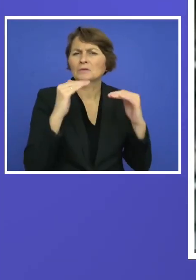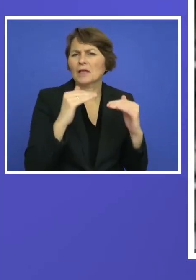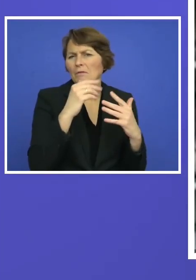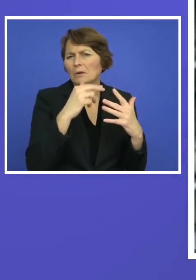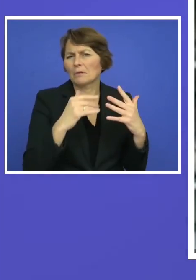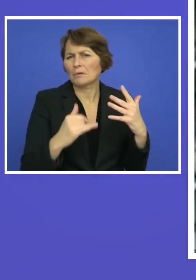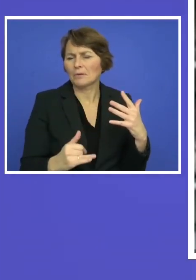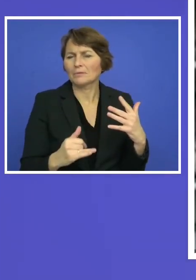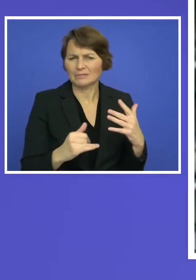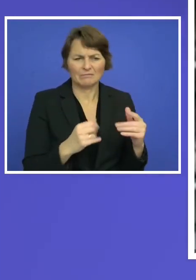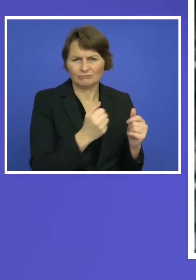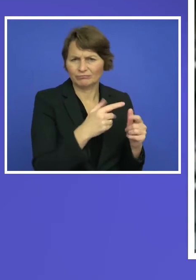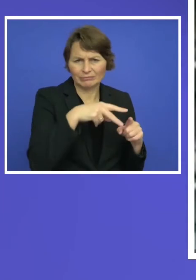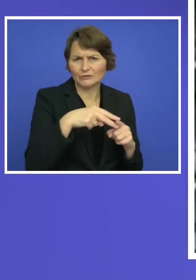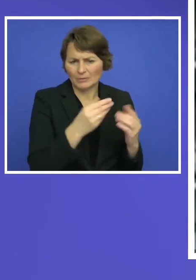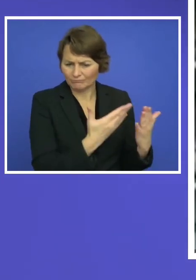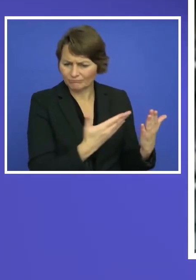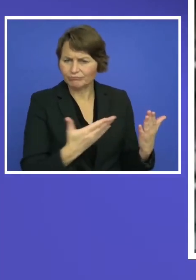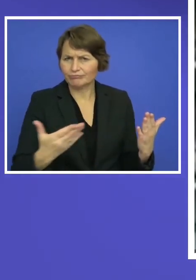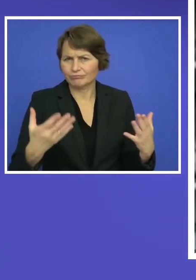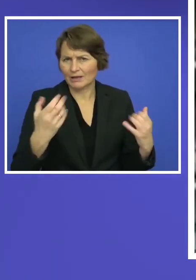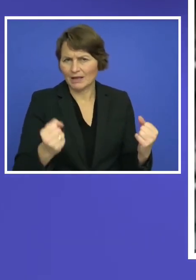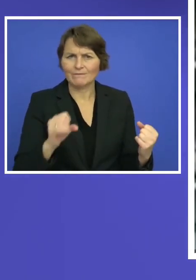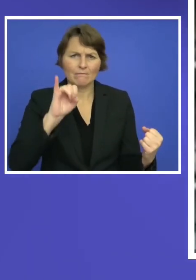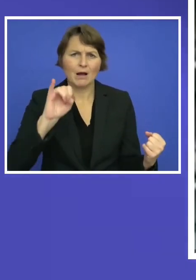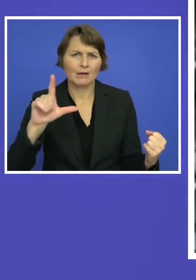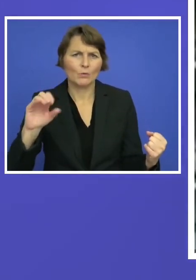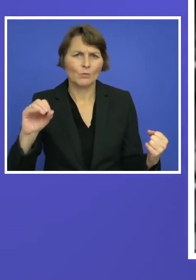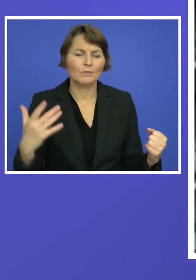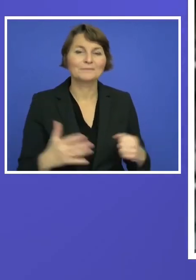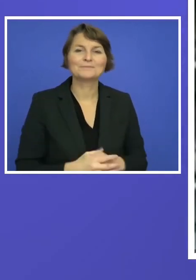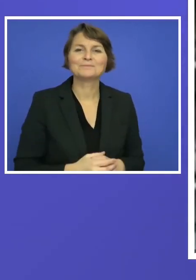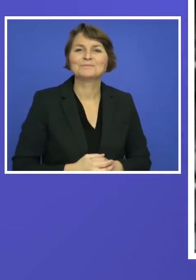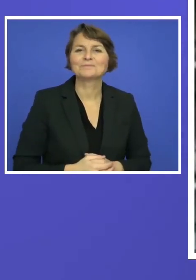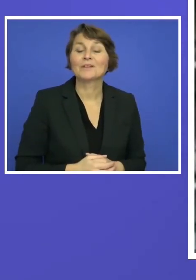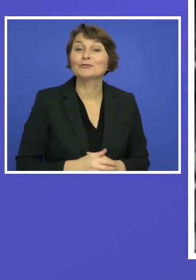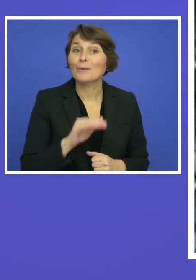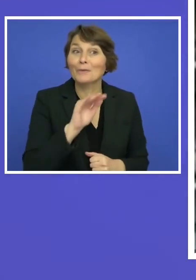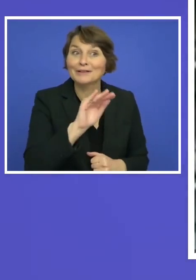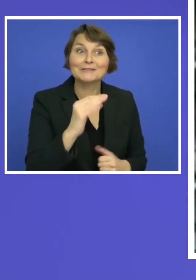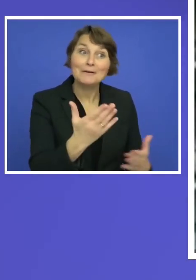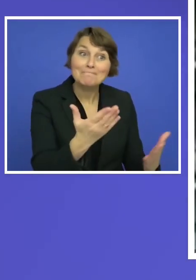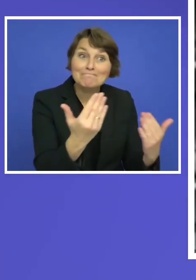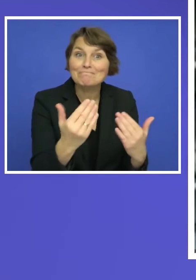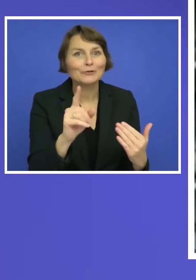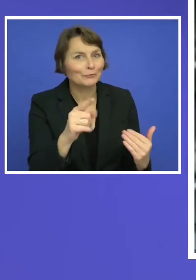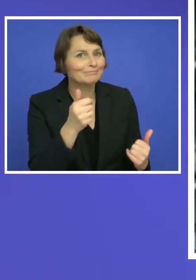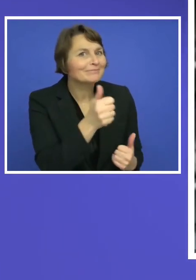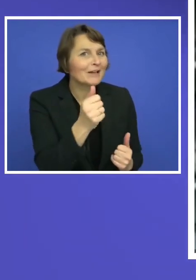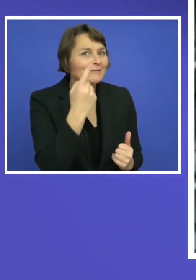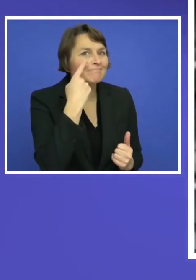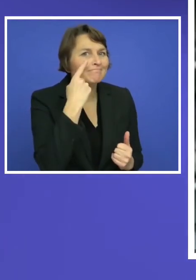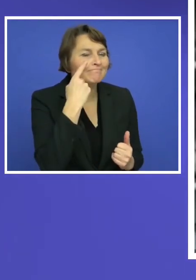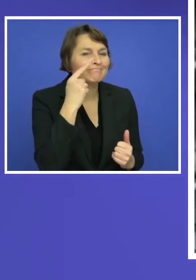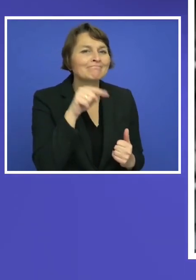instruments like that, but I would like to encourage everyone to look beyond the